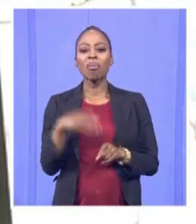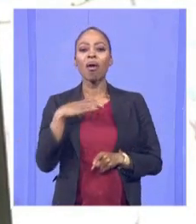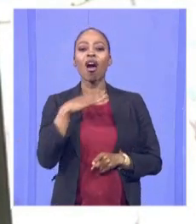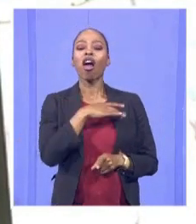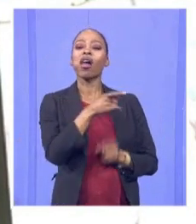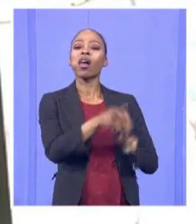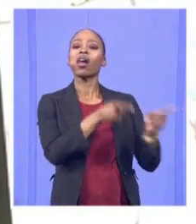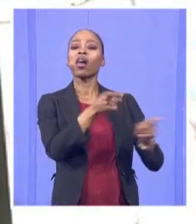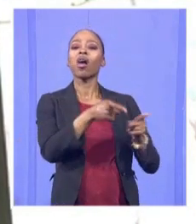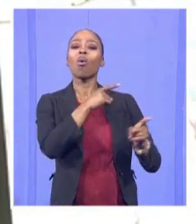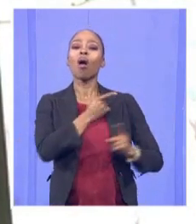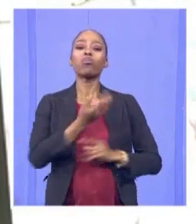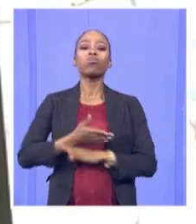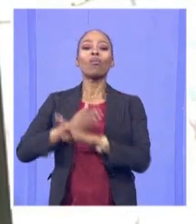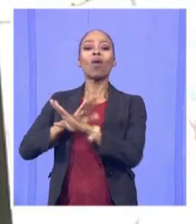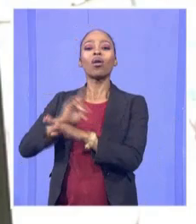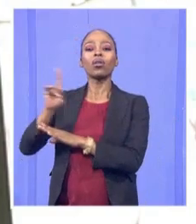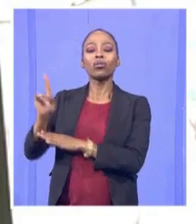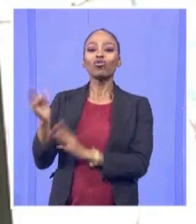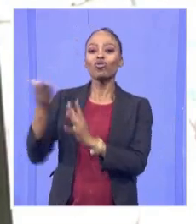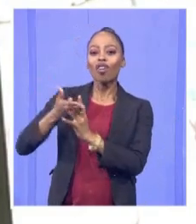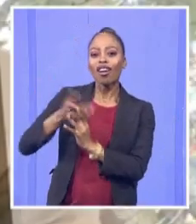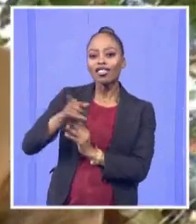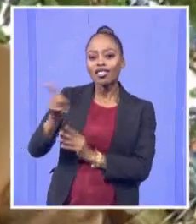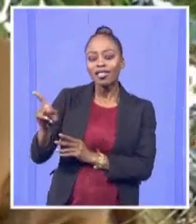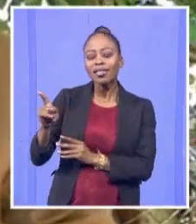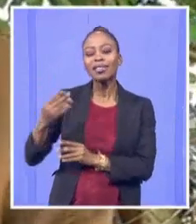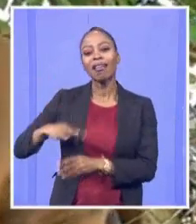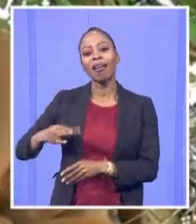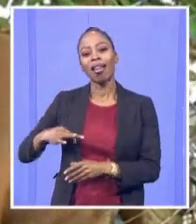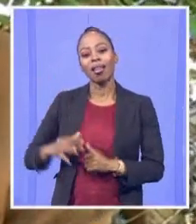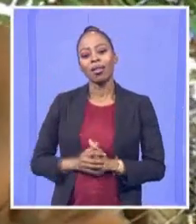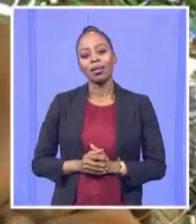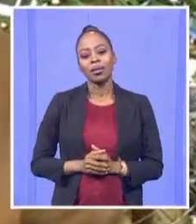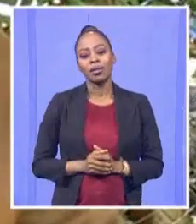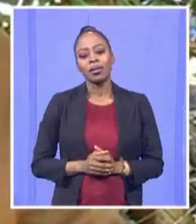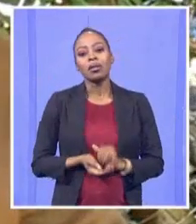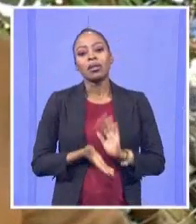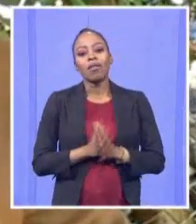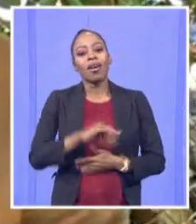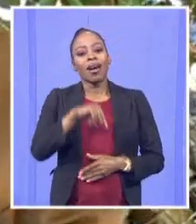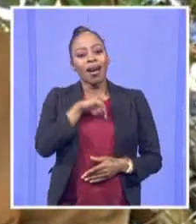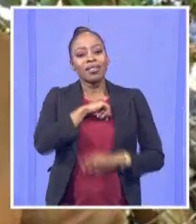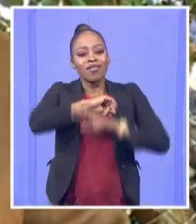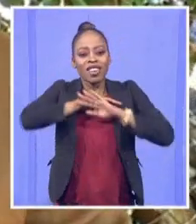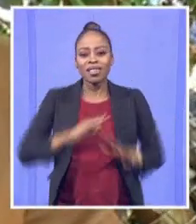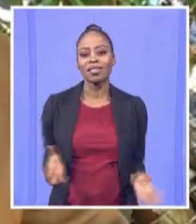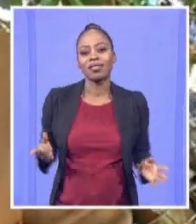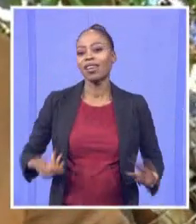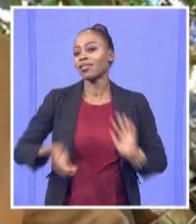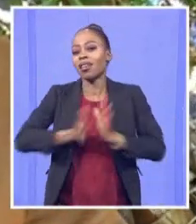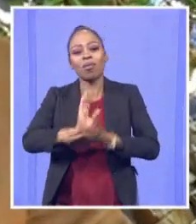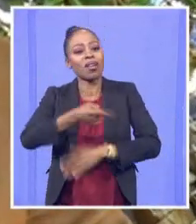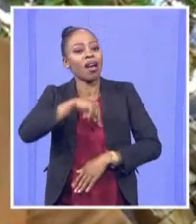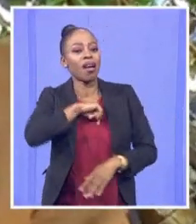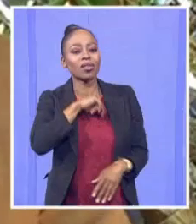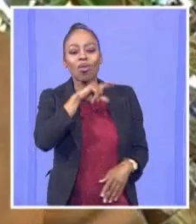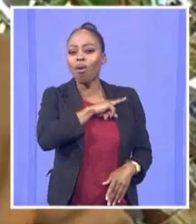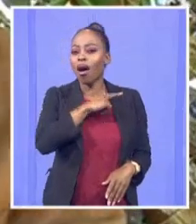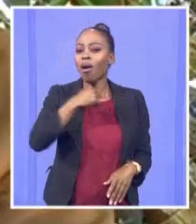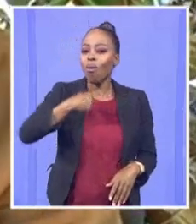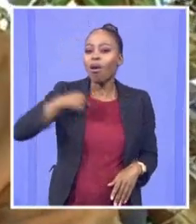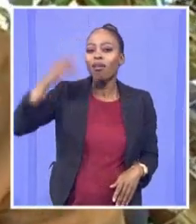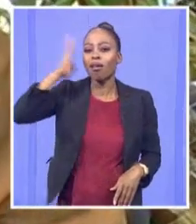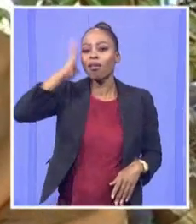for preventing them from getting access to the princess. They sabotaged us as Balobedus, because we knew we